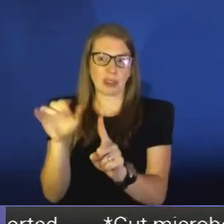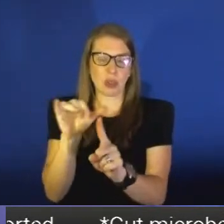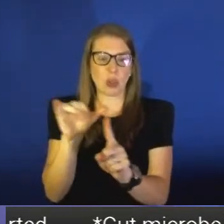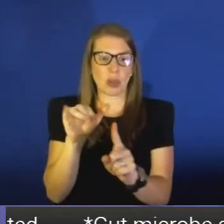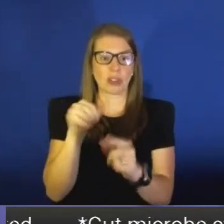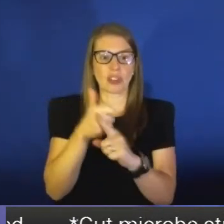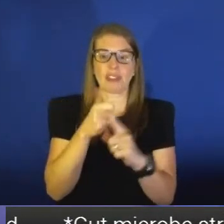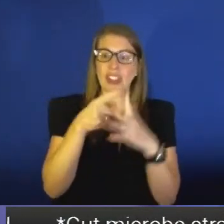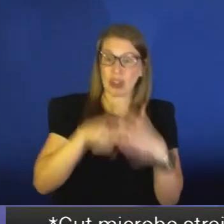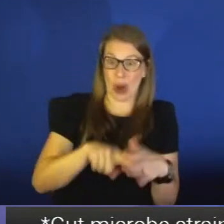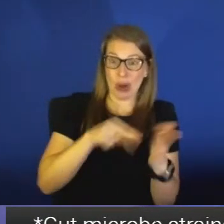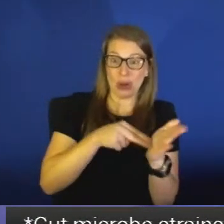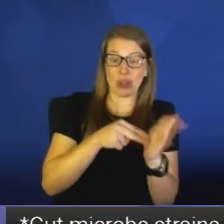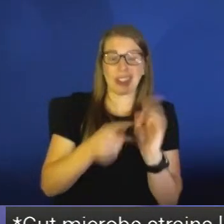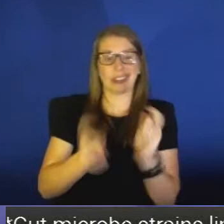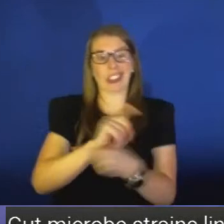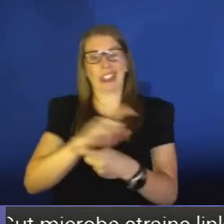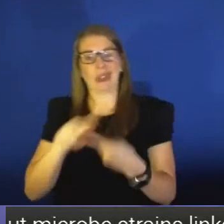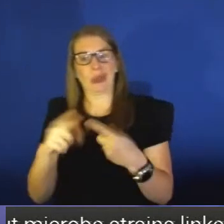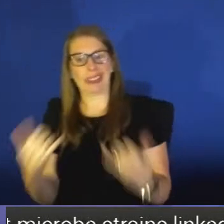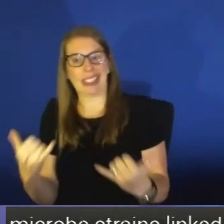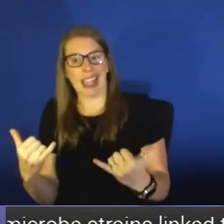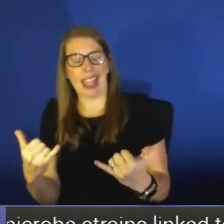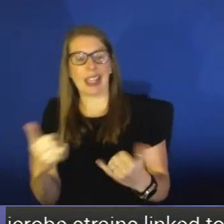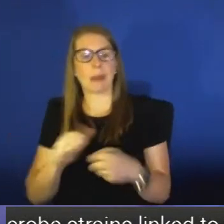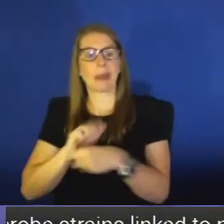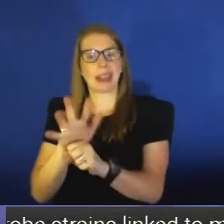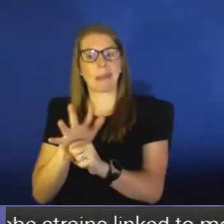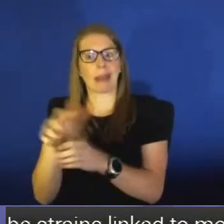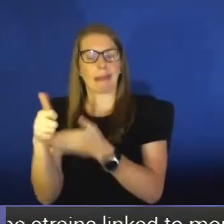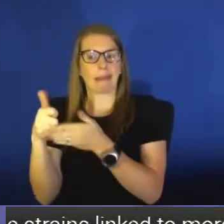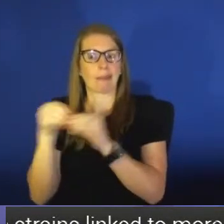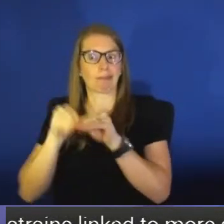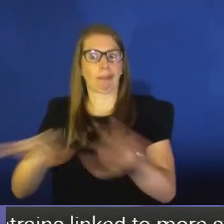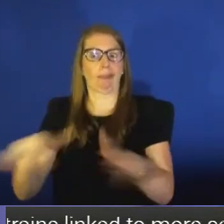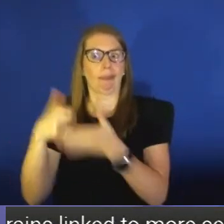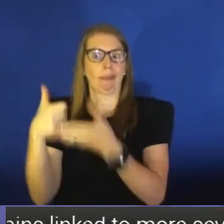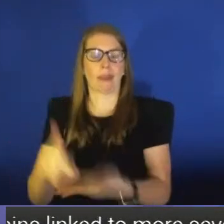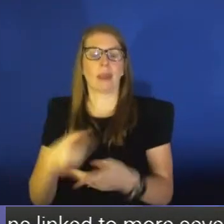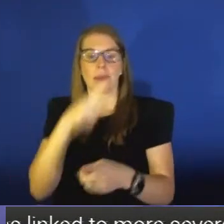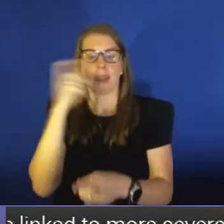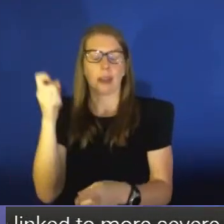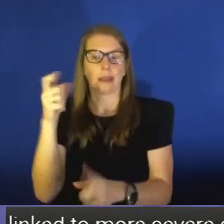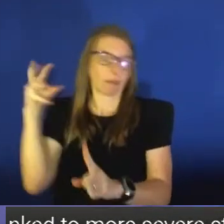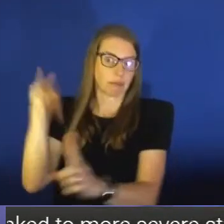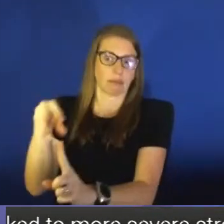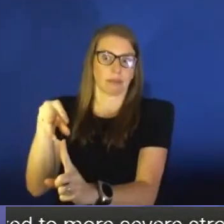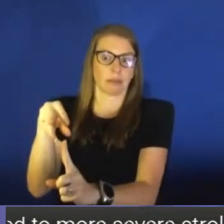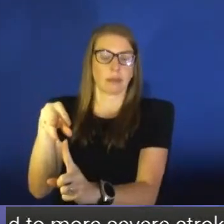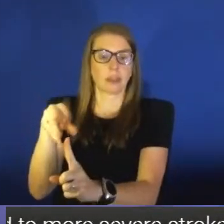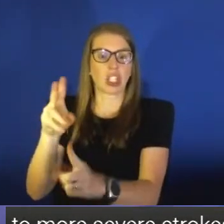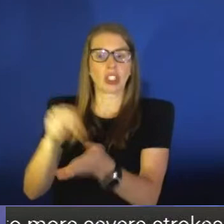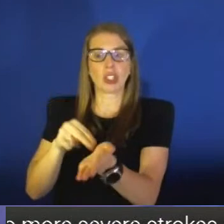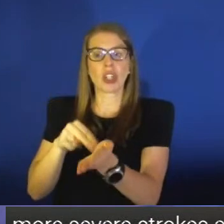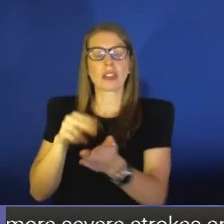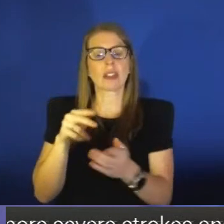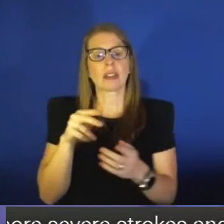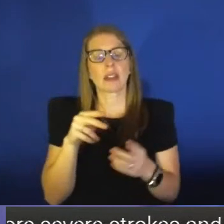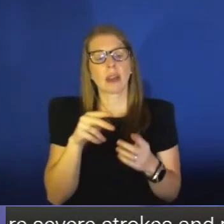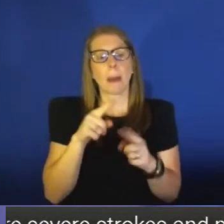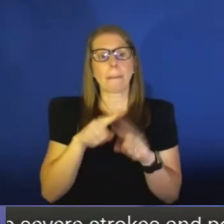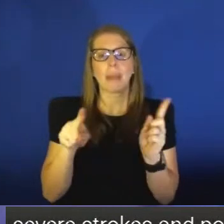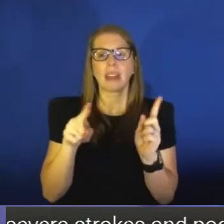to the way we see them now. Certainly a pandemic helps because they were certainly thrust into the spotlight, but up until this moment, how has that role changed and